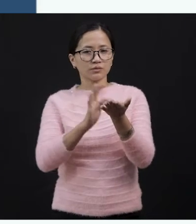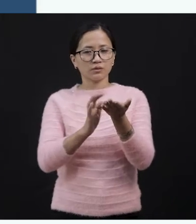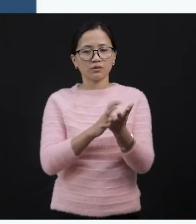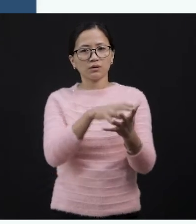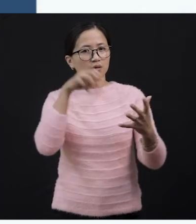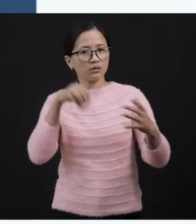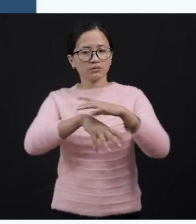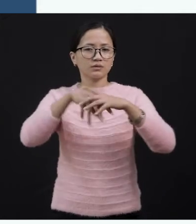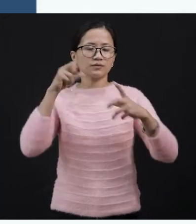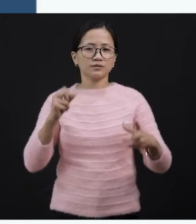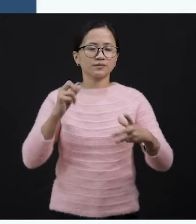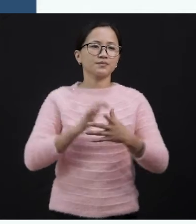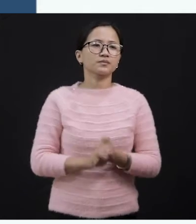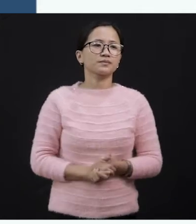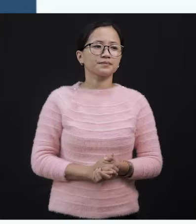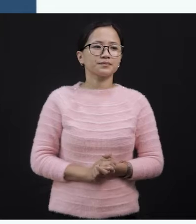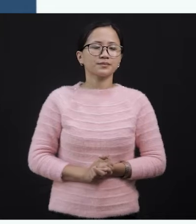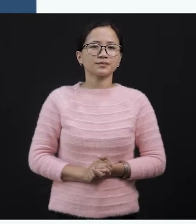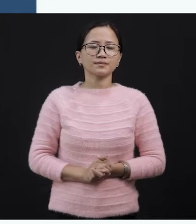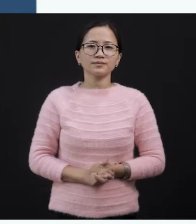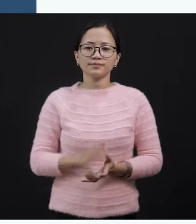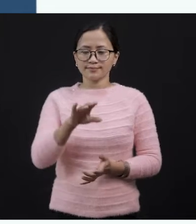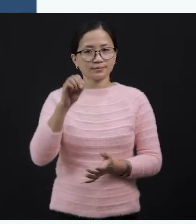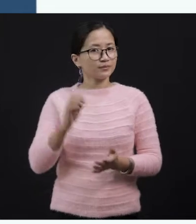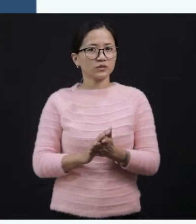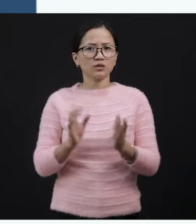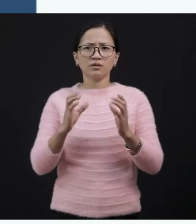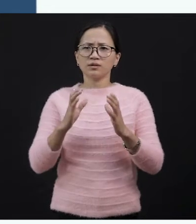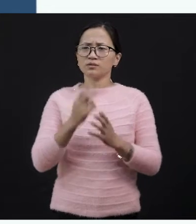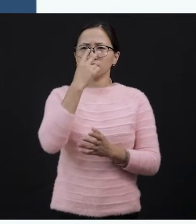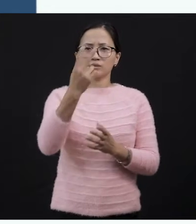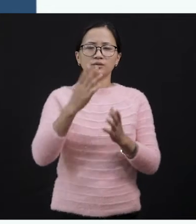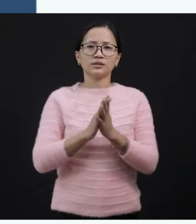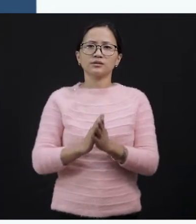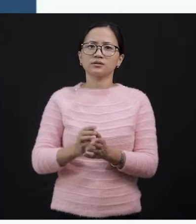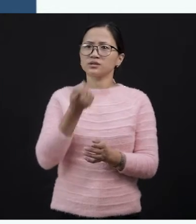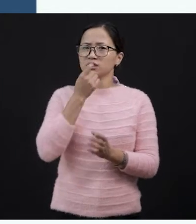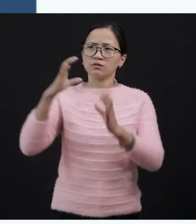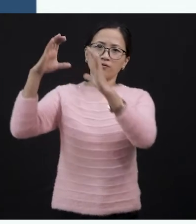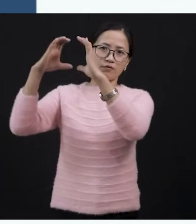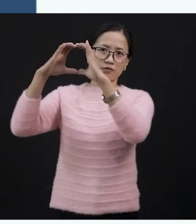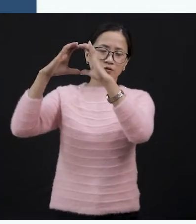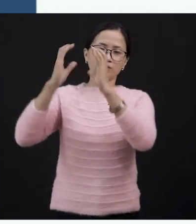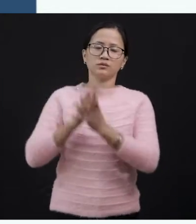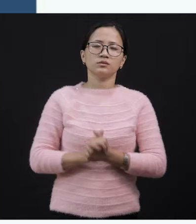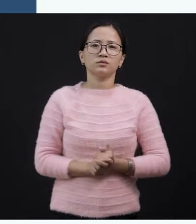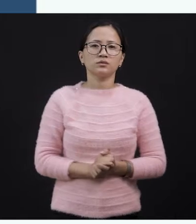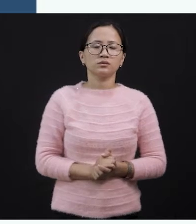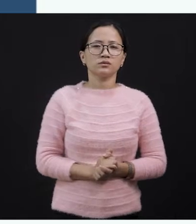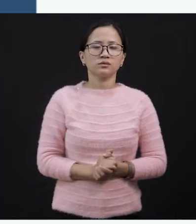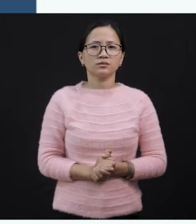Now, this takes place when we get to see full moon, okay? When the moon is full.